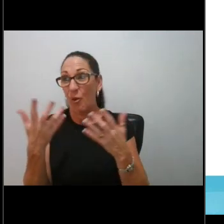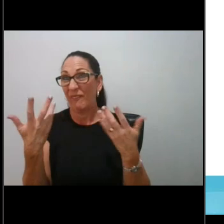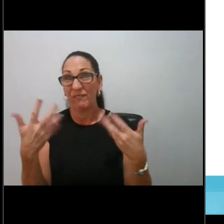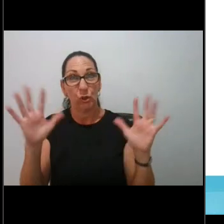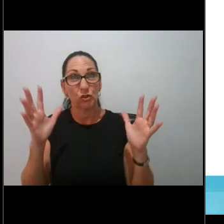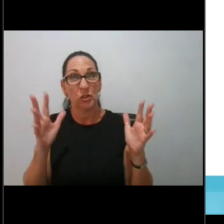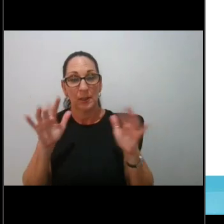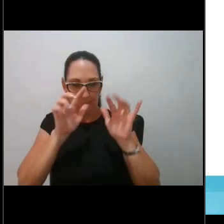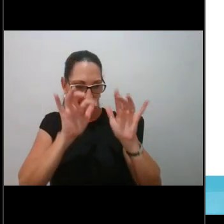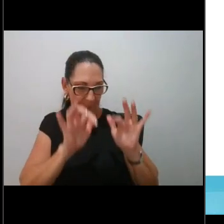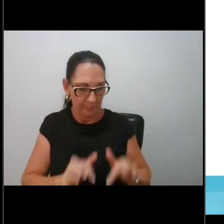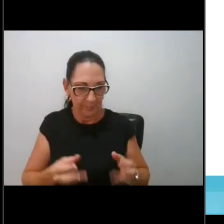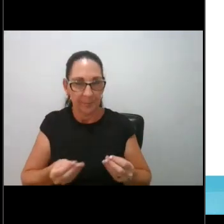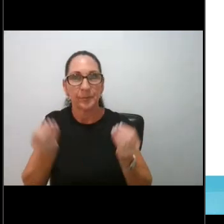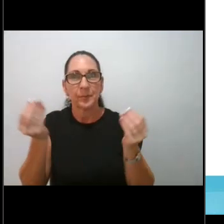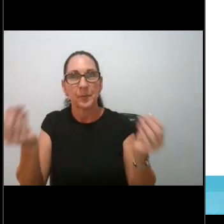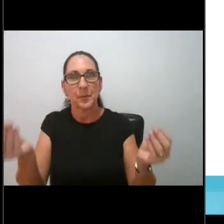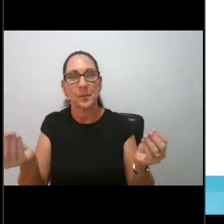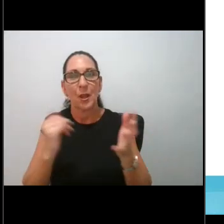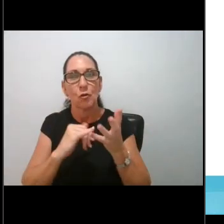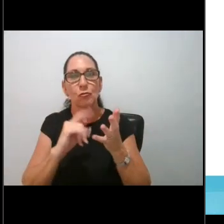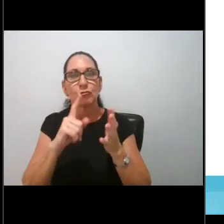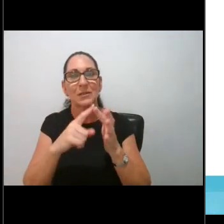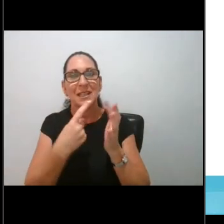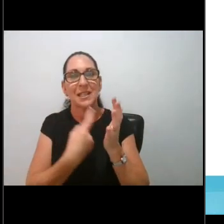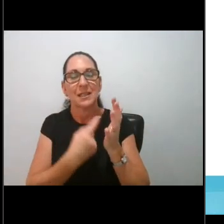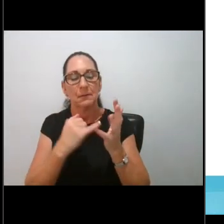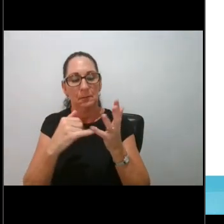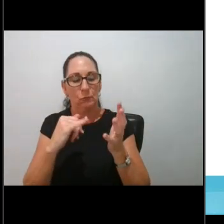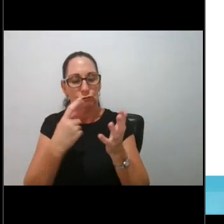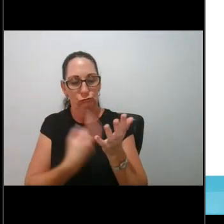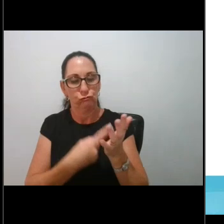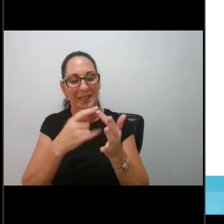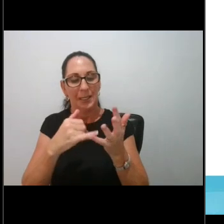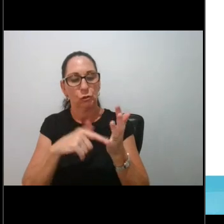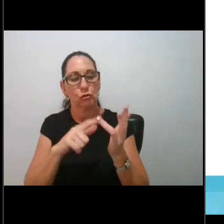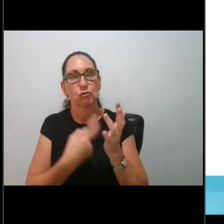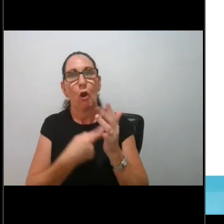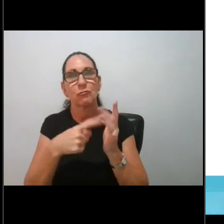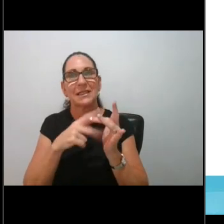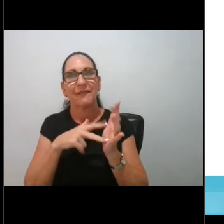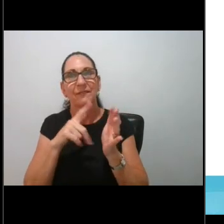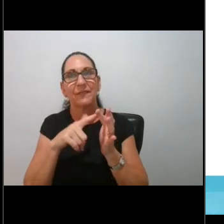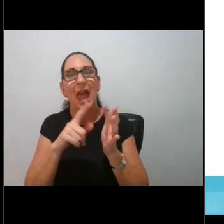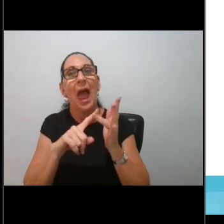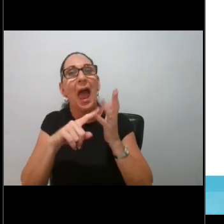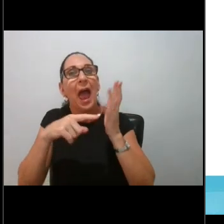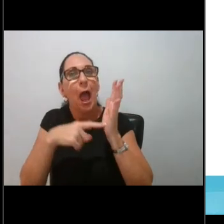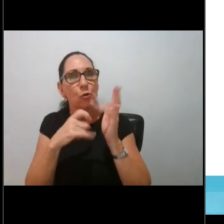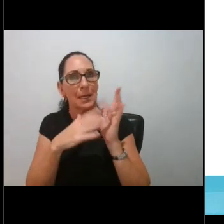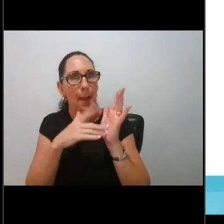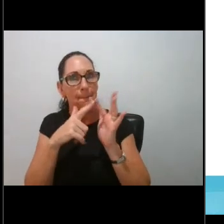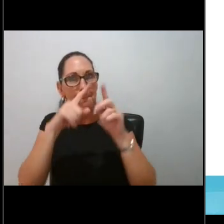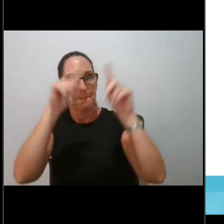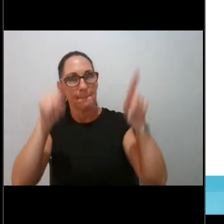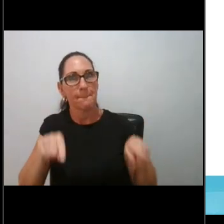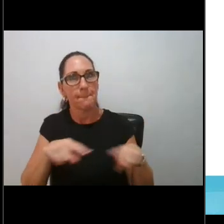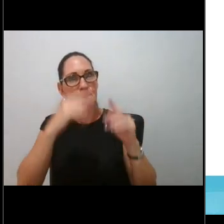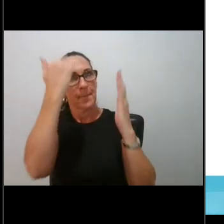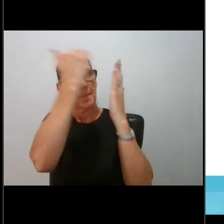to that document as being a restorative outcome plan. So it's a document that reflects the